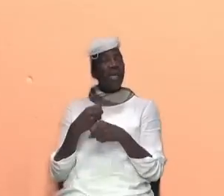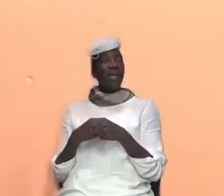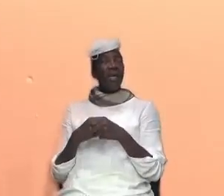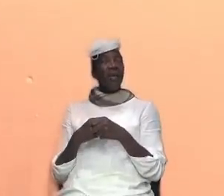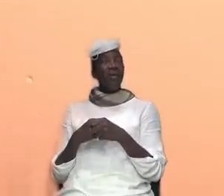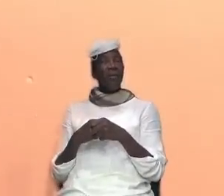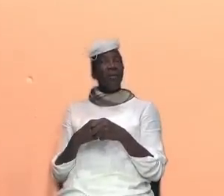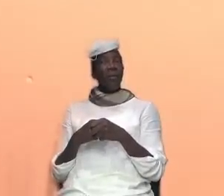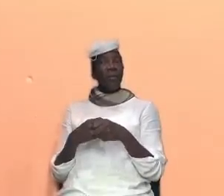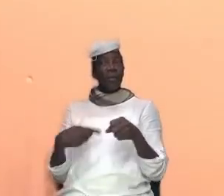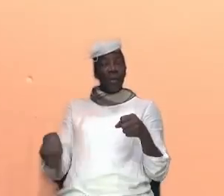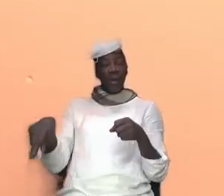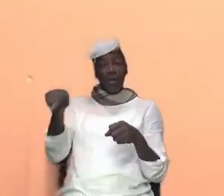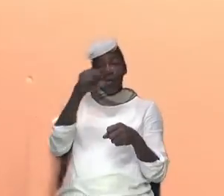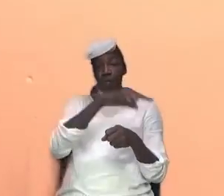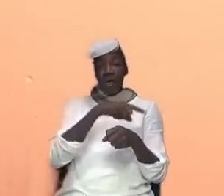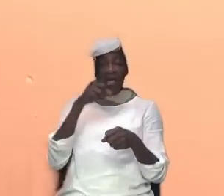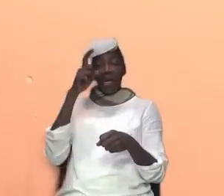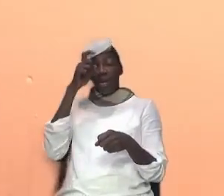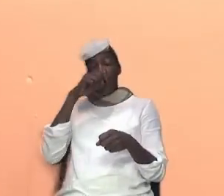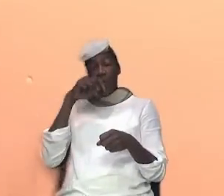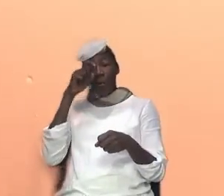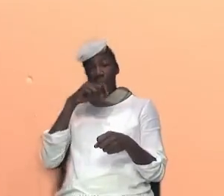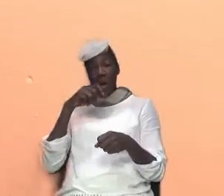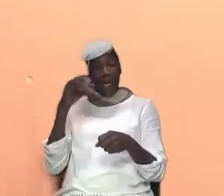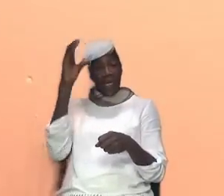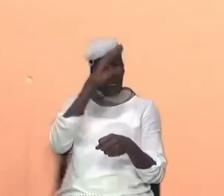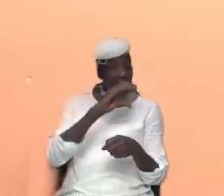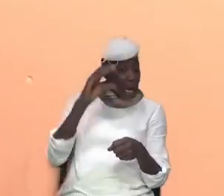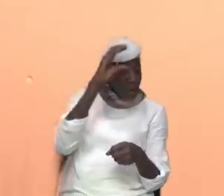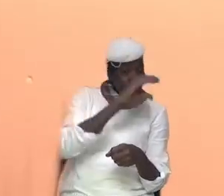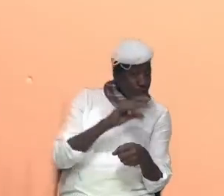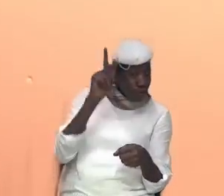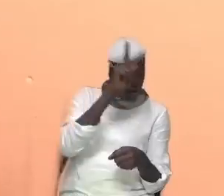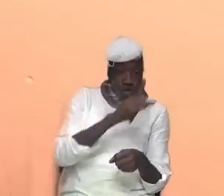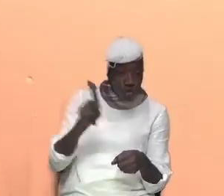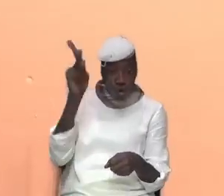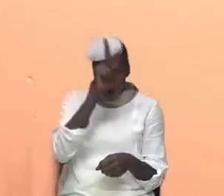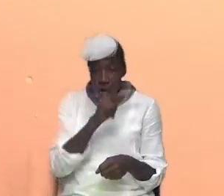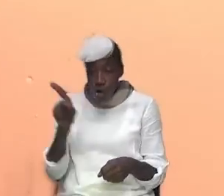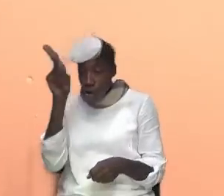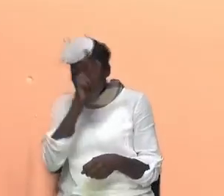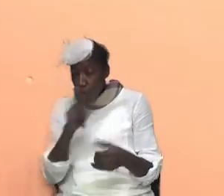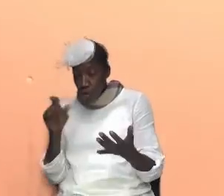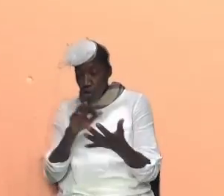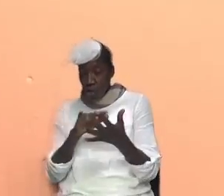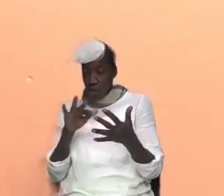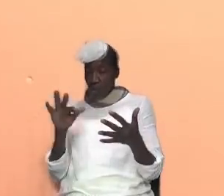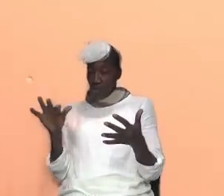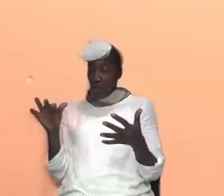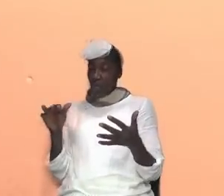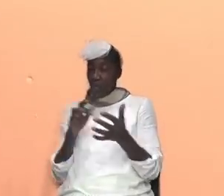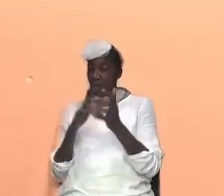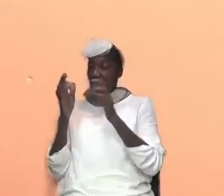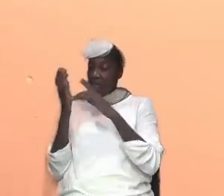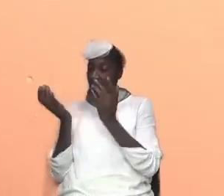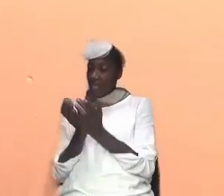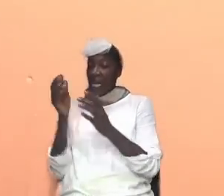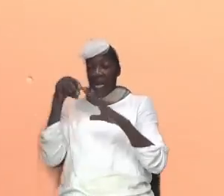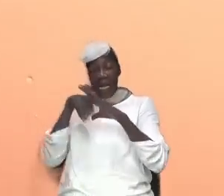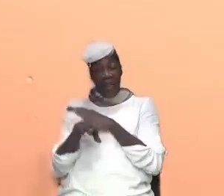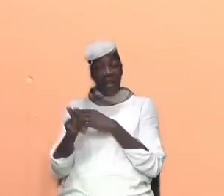we now must be wise, and we must search the scriptures, for in them we think we